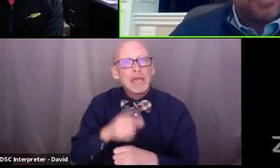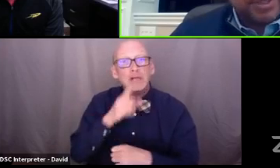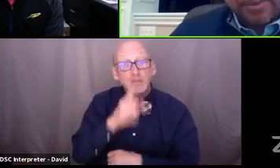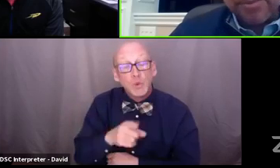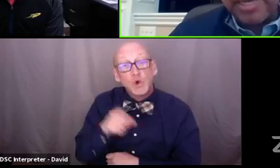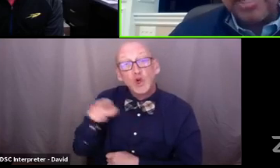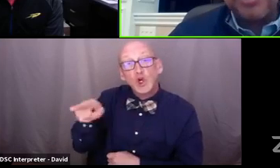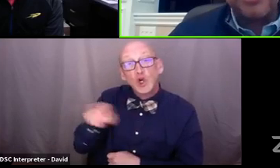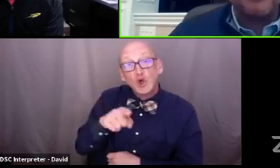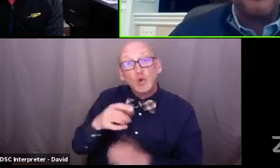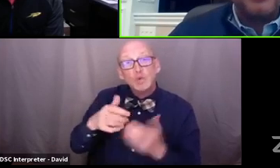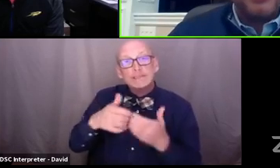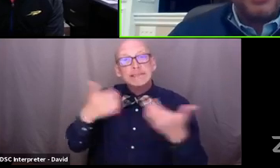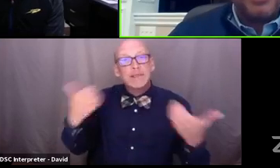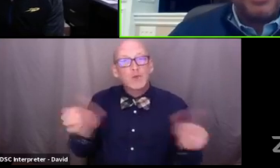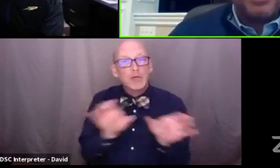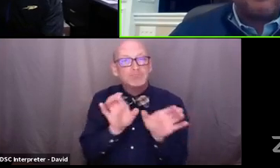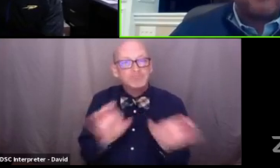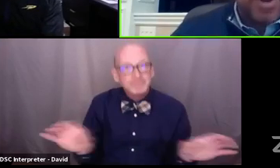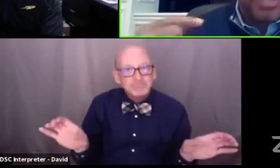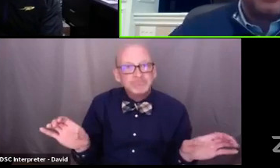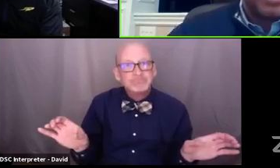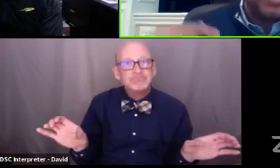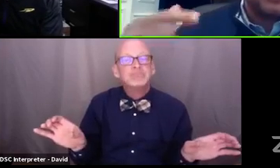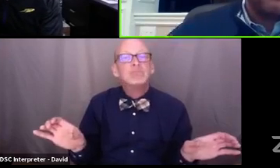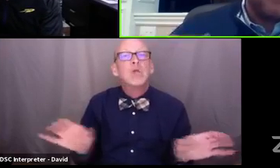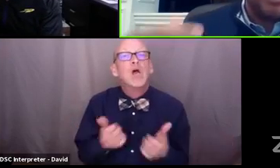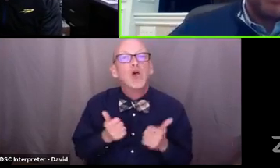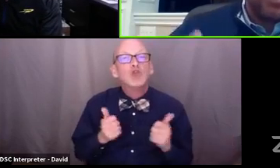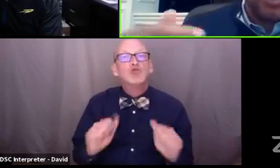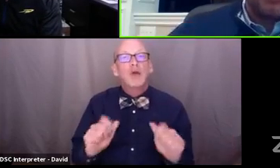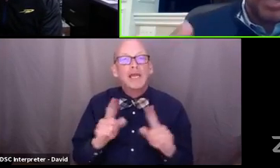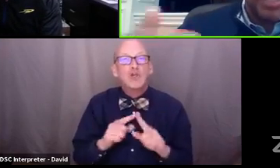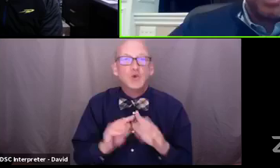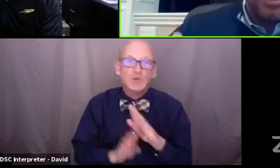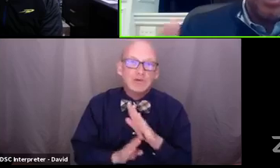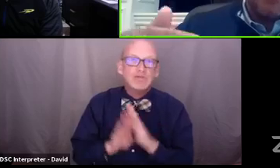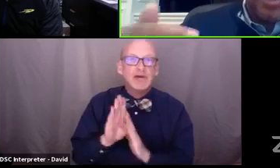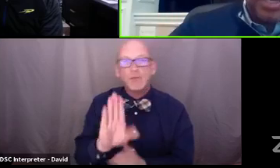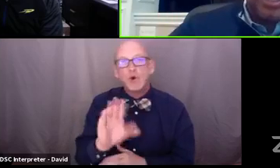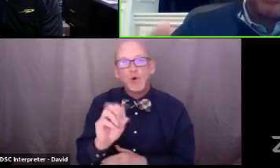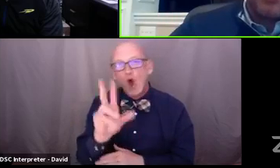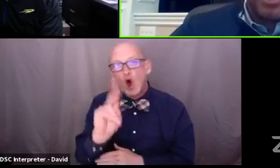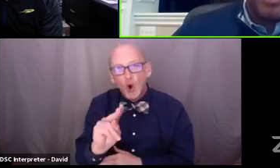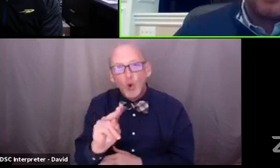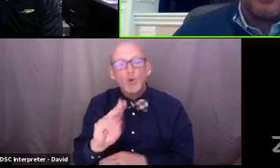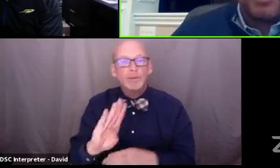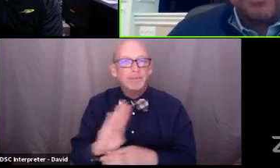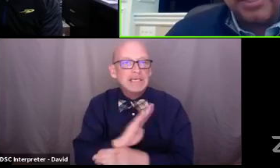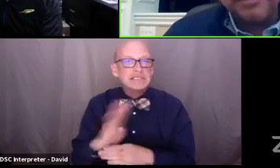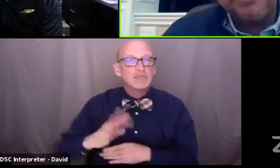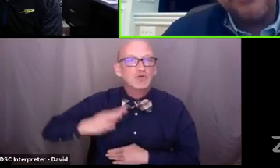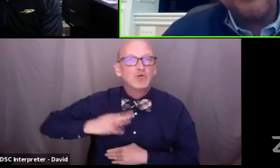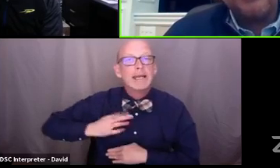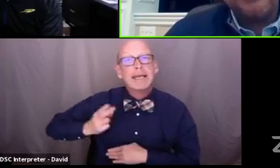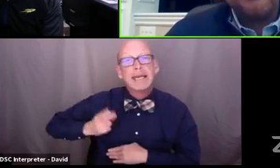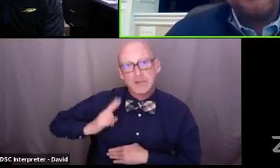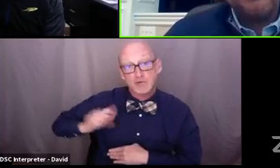you're separating the two and trying to actually develop your own kind of business credit history as